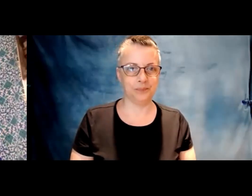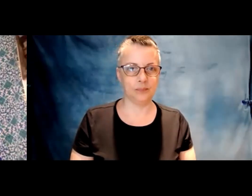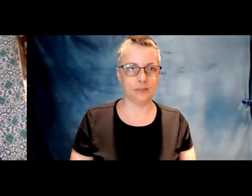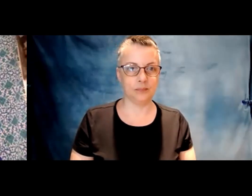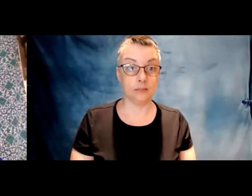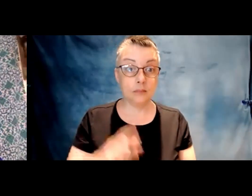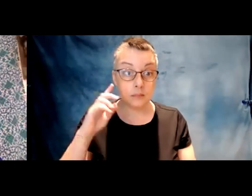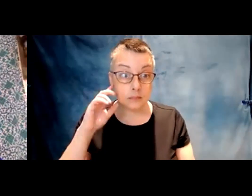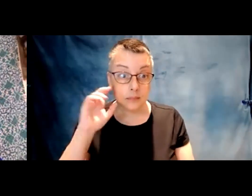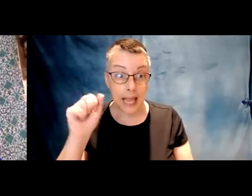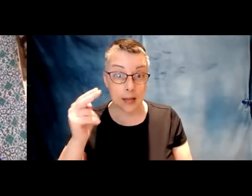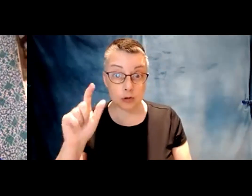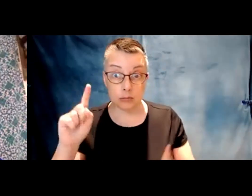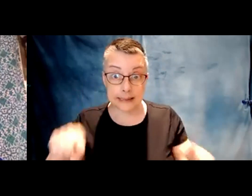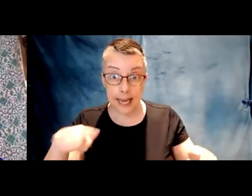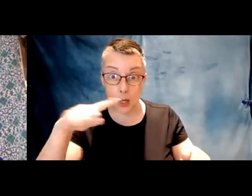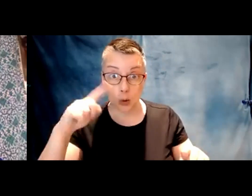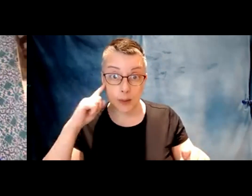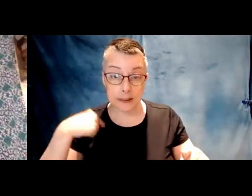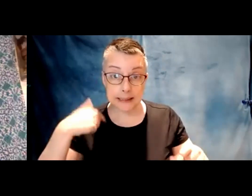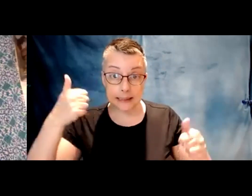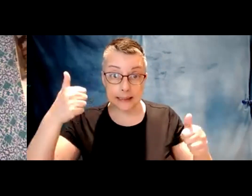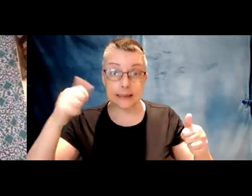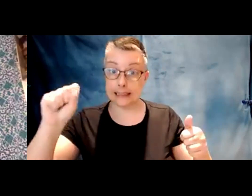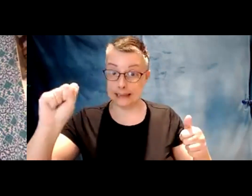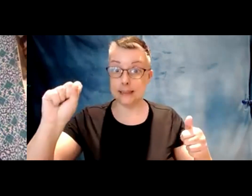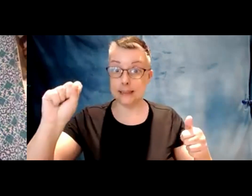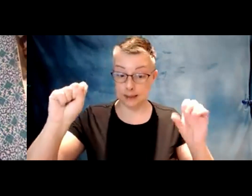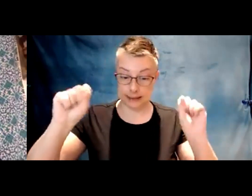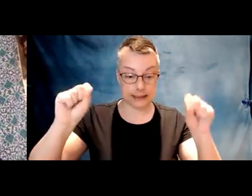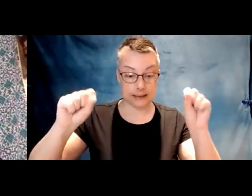Do you all hear me? We can hear you. Yes.